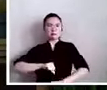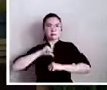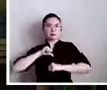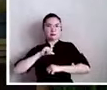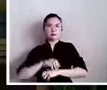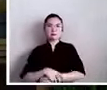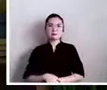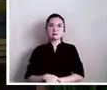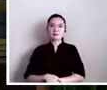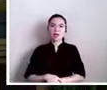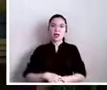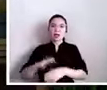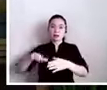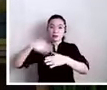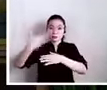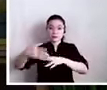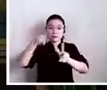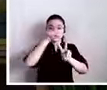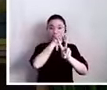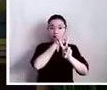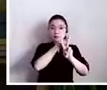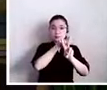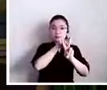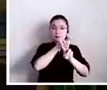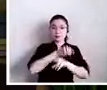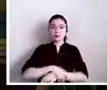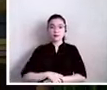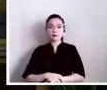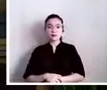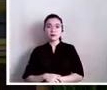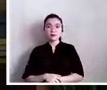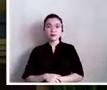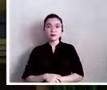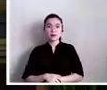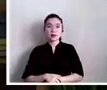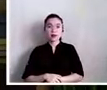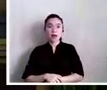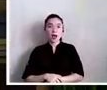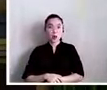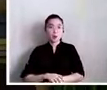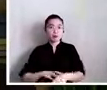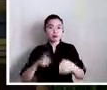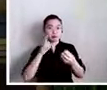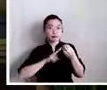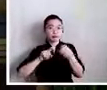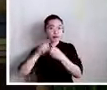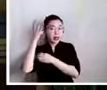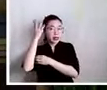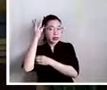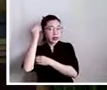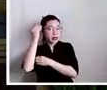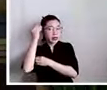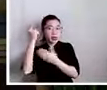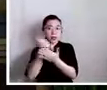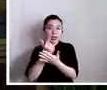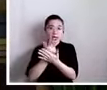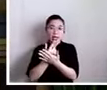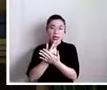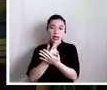sa Kristiyano is what is being reflected in the gospel reading today. It's true, it